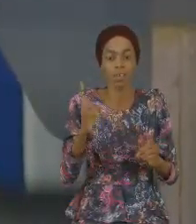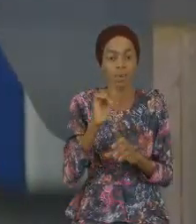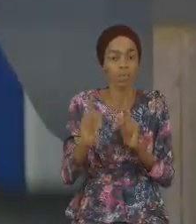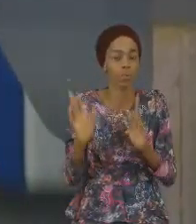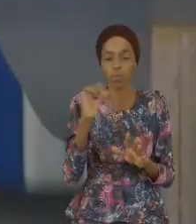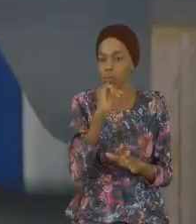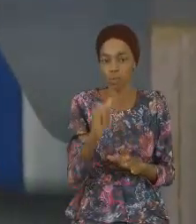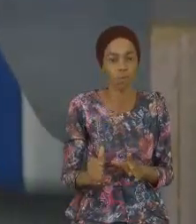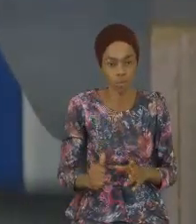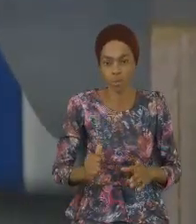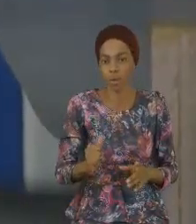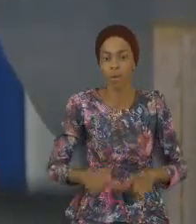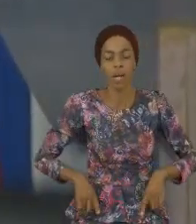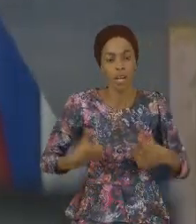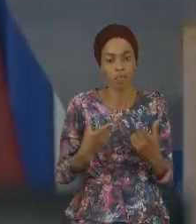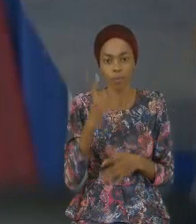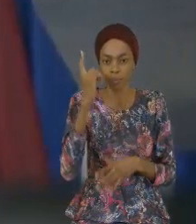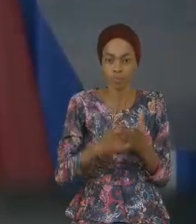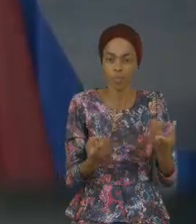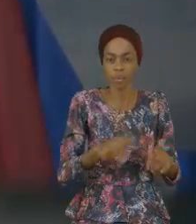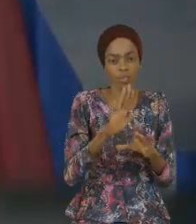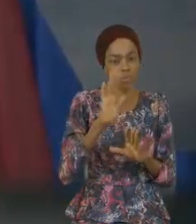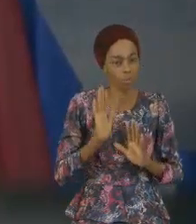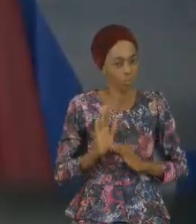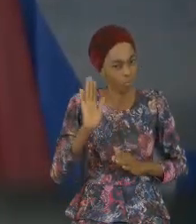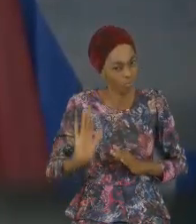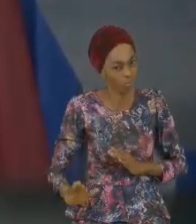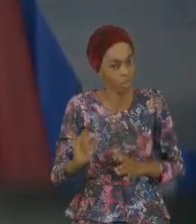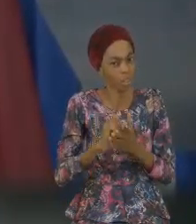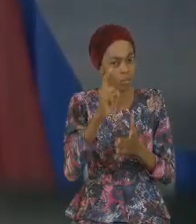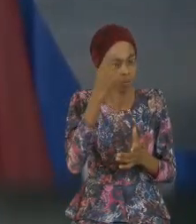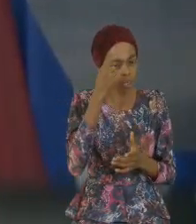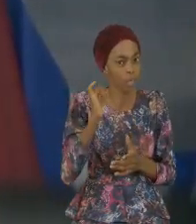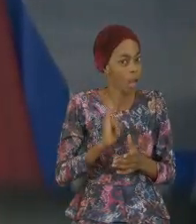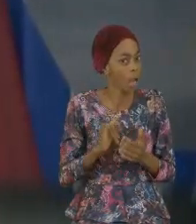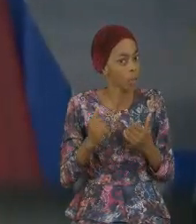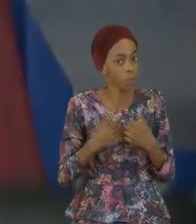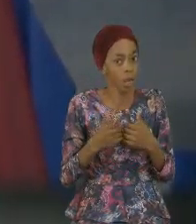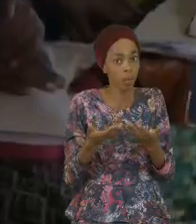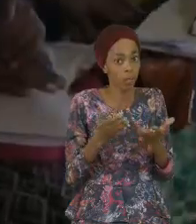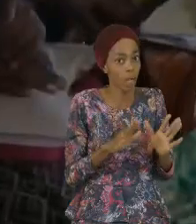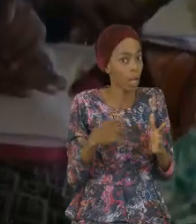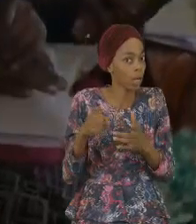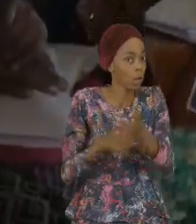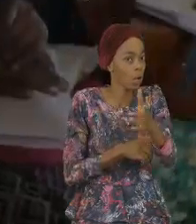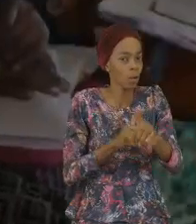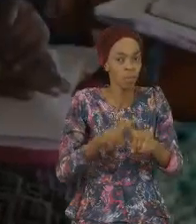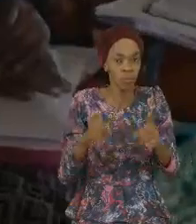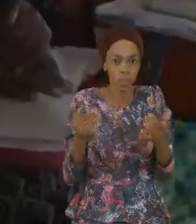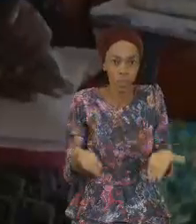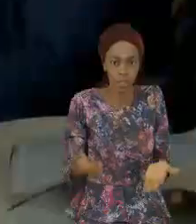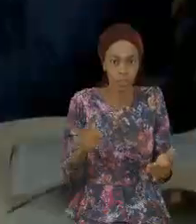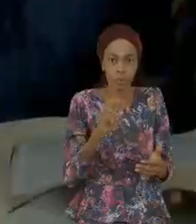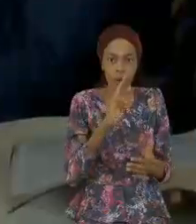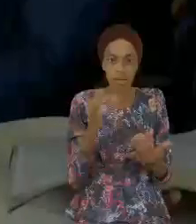your childhood that you would have thought, I would have gone, but here you are today. There's a purpose in